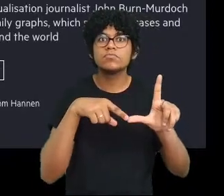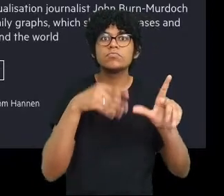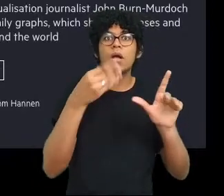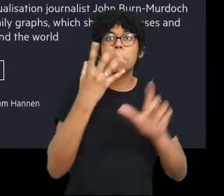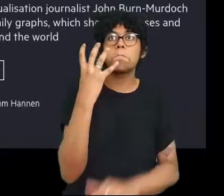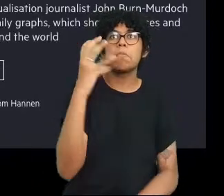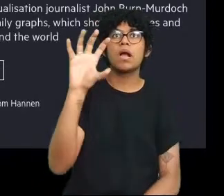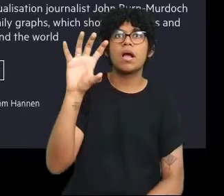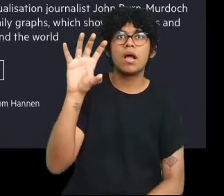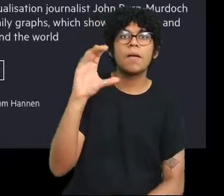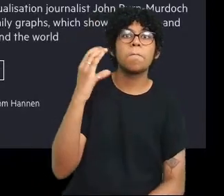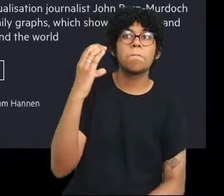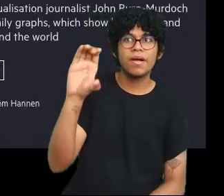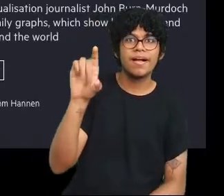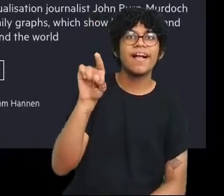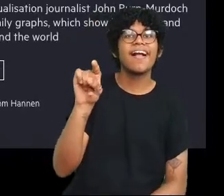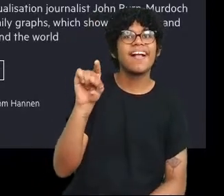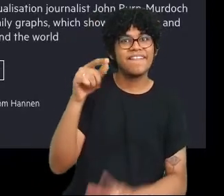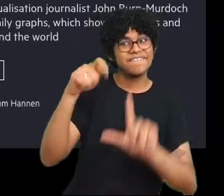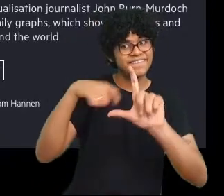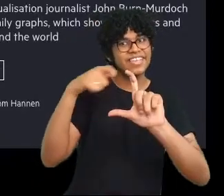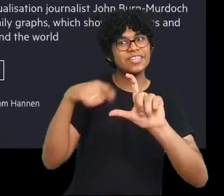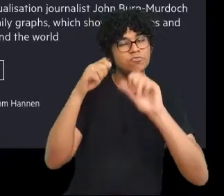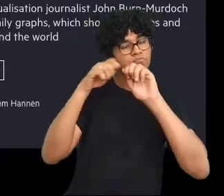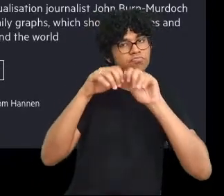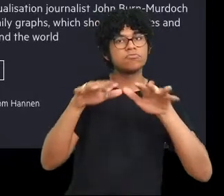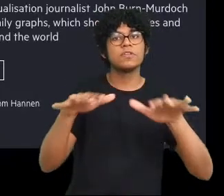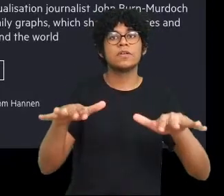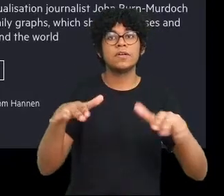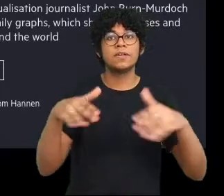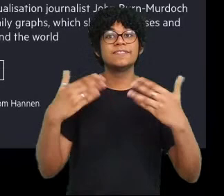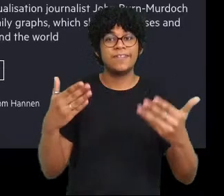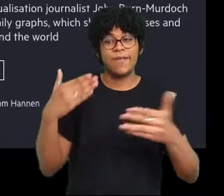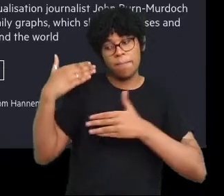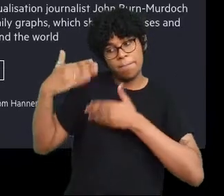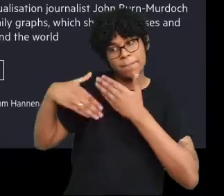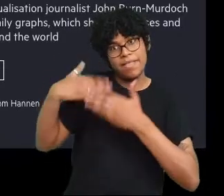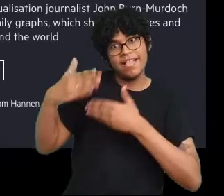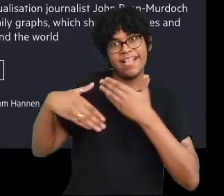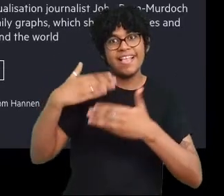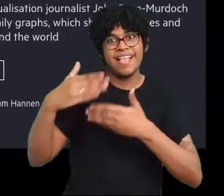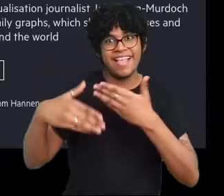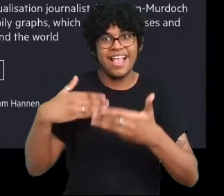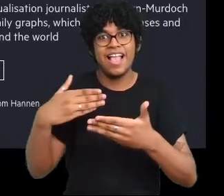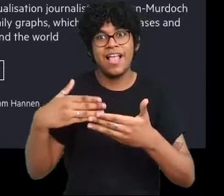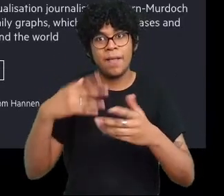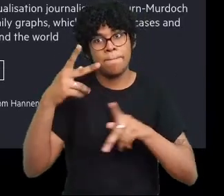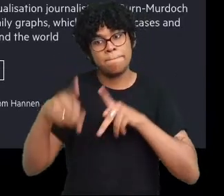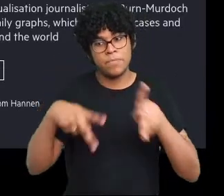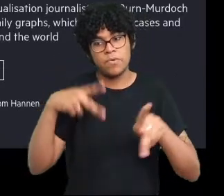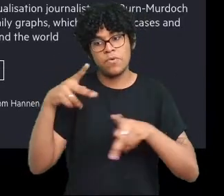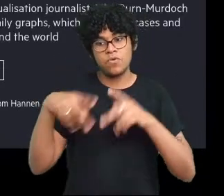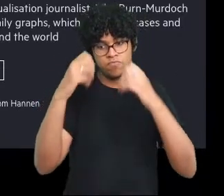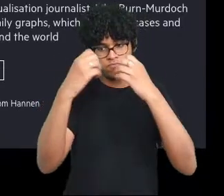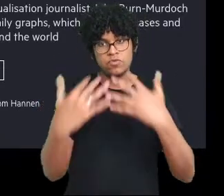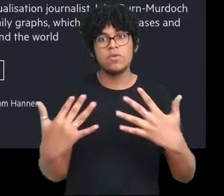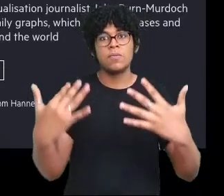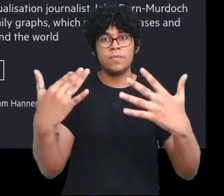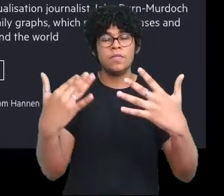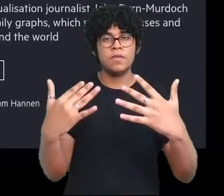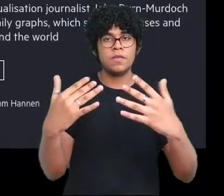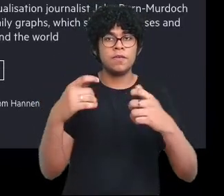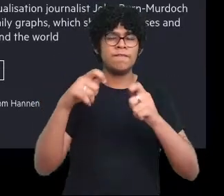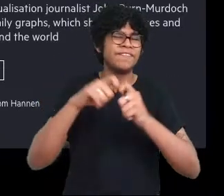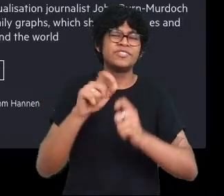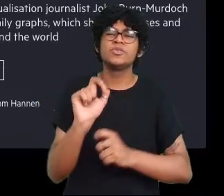the level of the audience at all, here what FE is trying to do is teach the audience and educate the